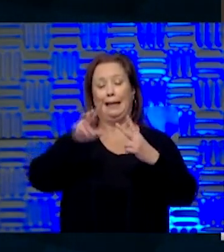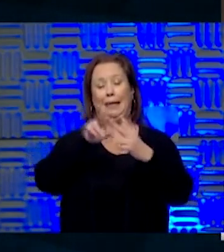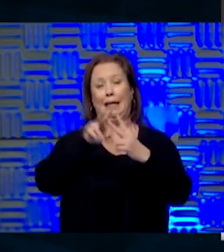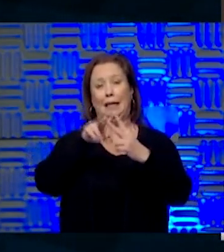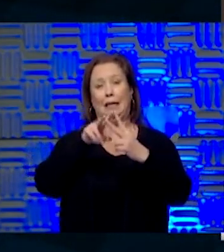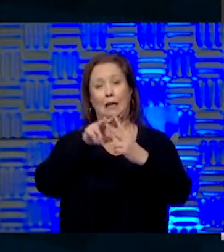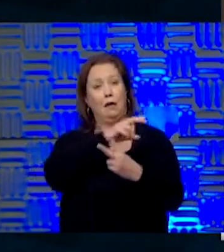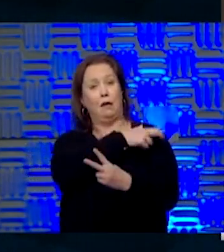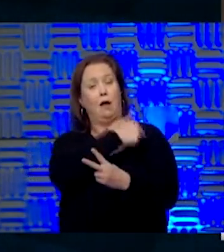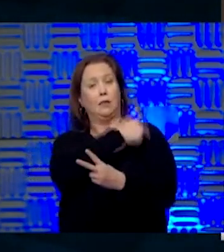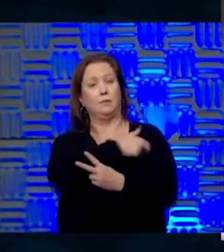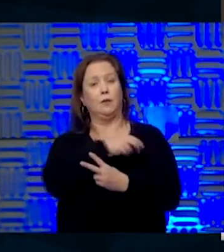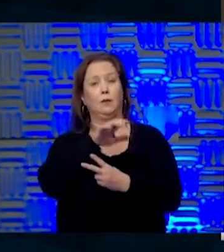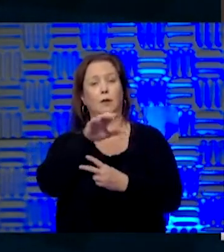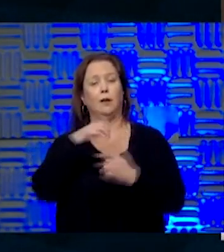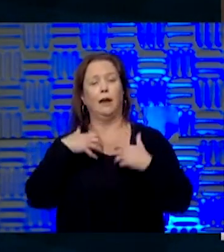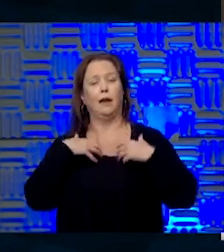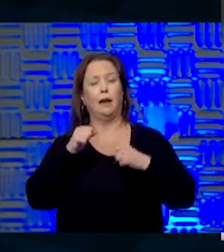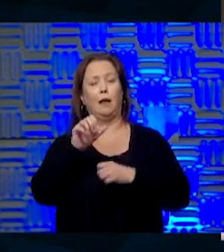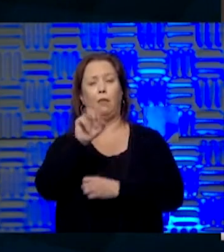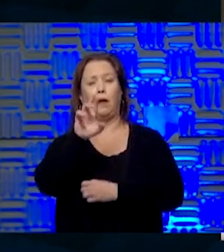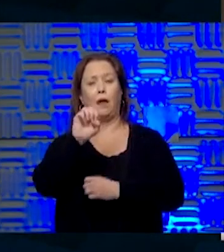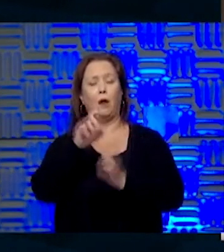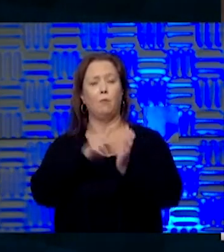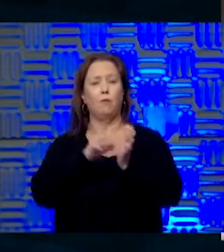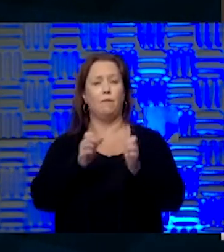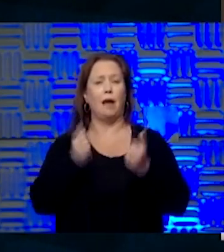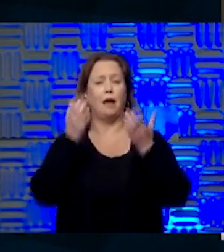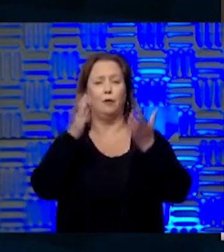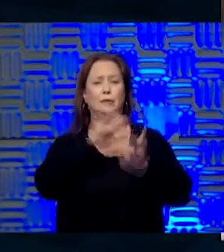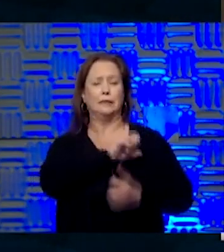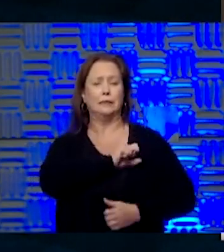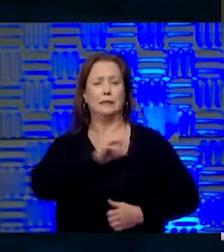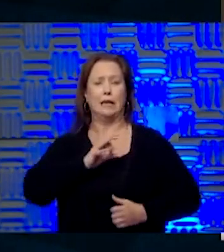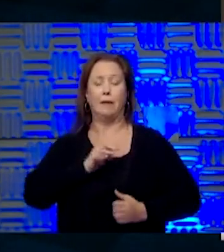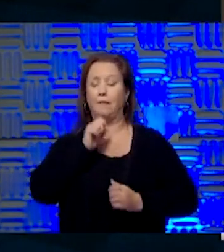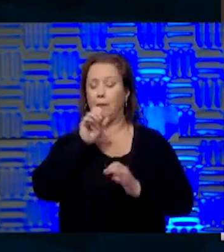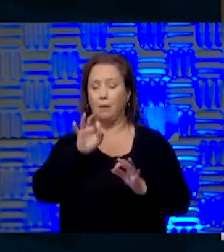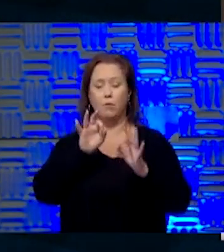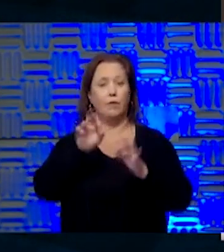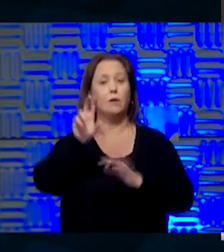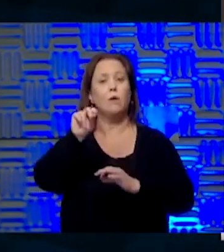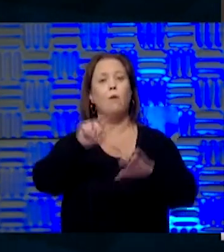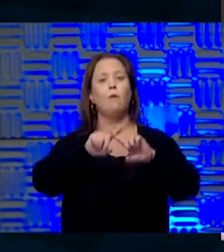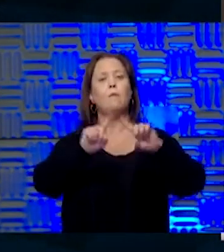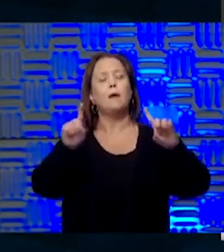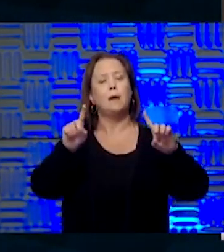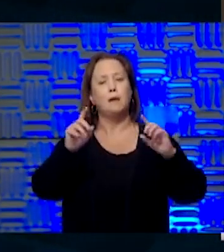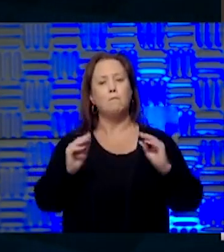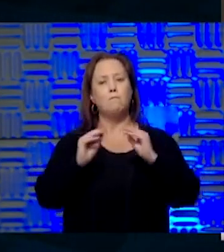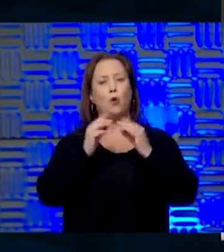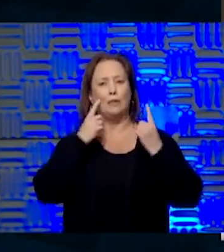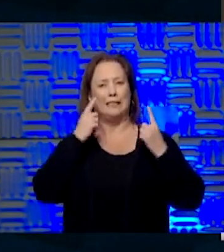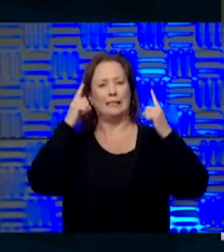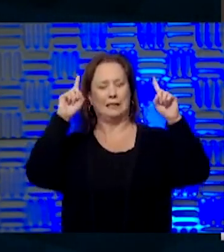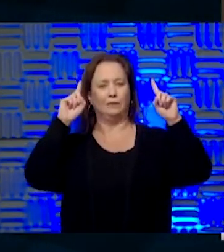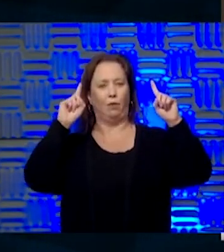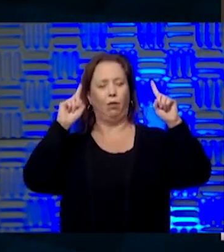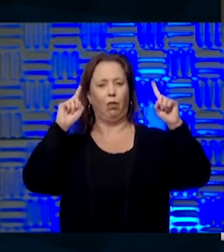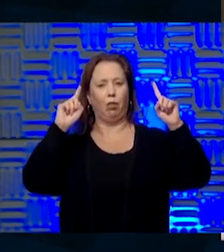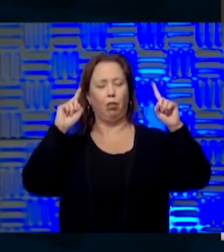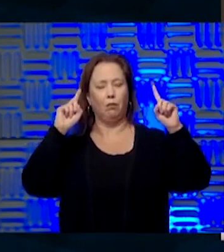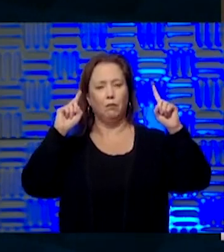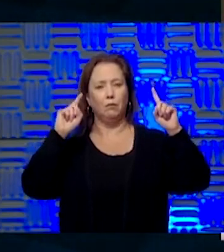hospitals and healthcare providers across Kansas, while not perfect, have been much more successful in recent times in acquiring what